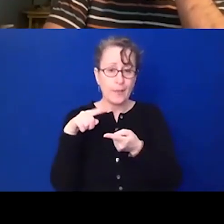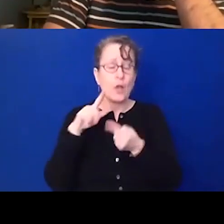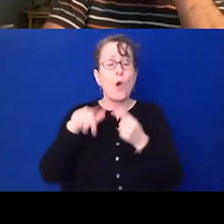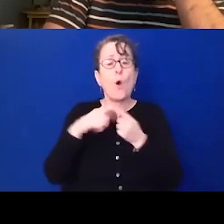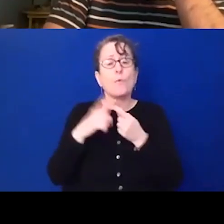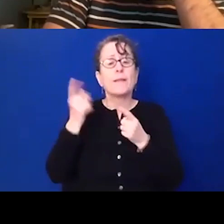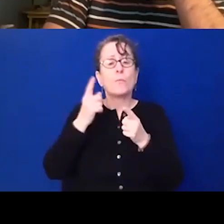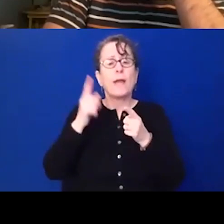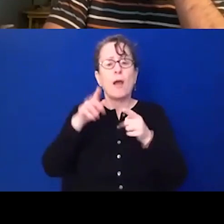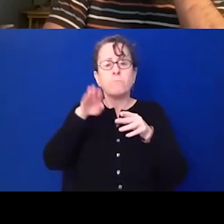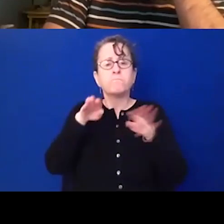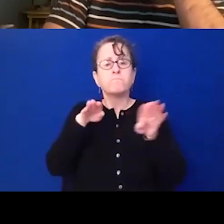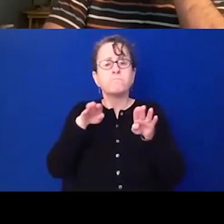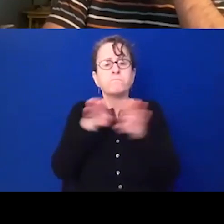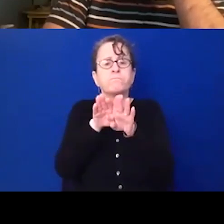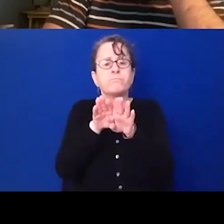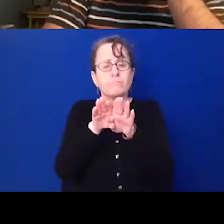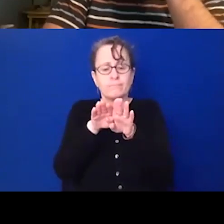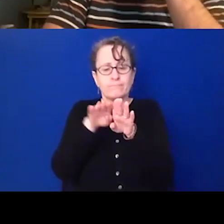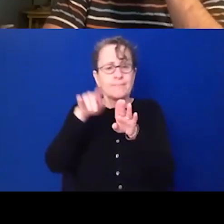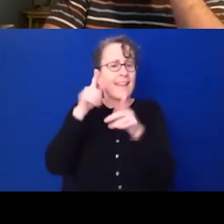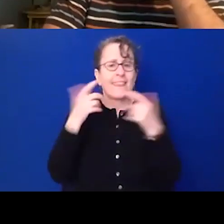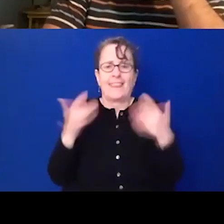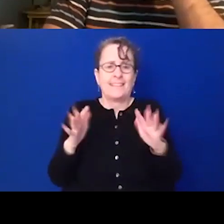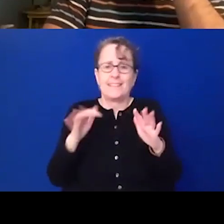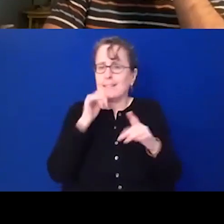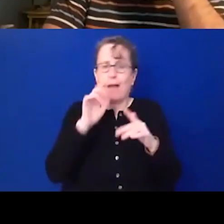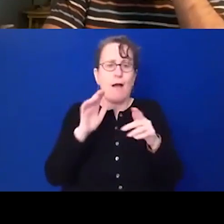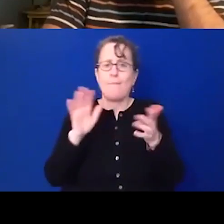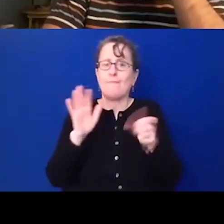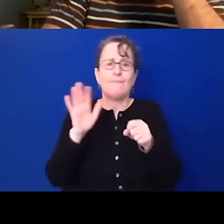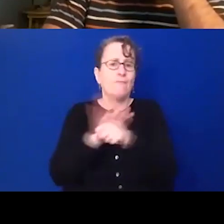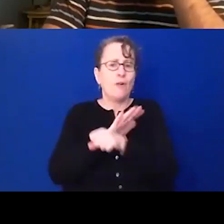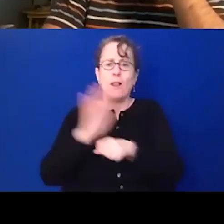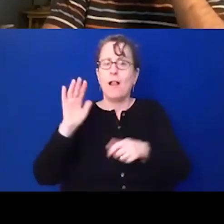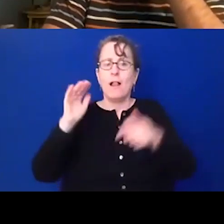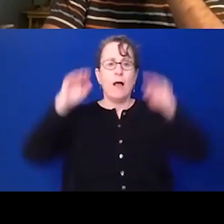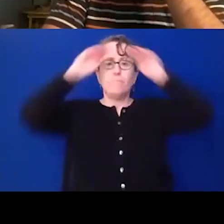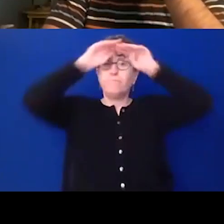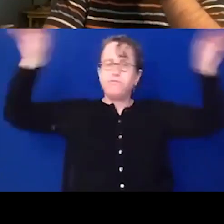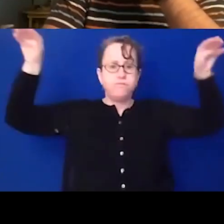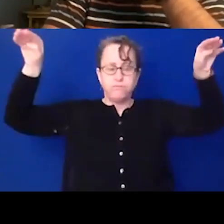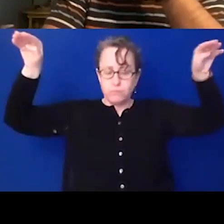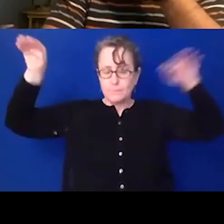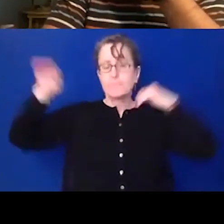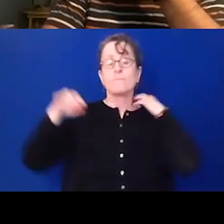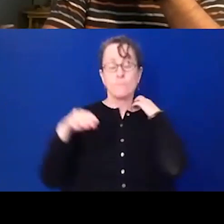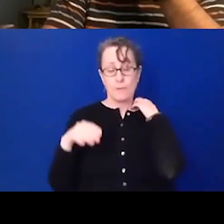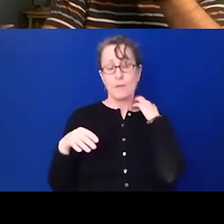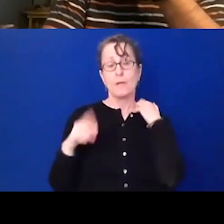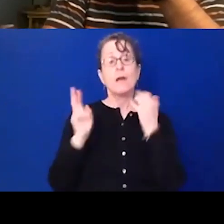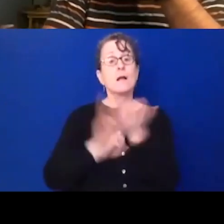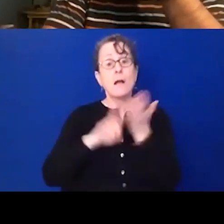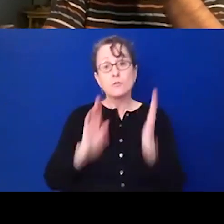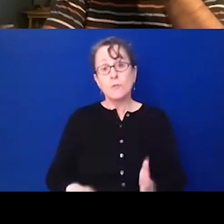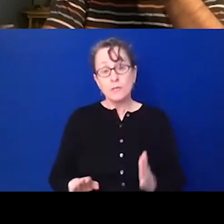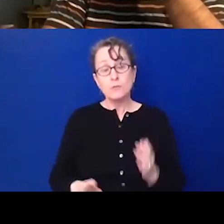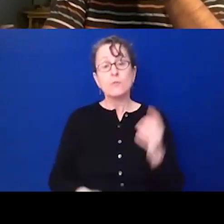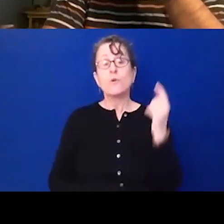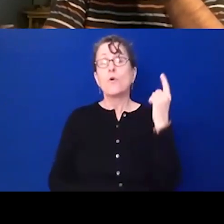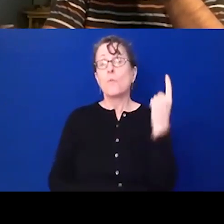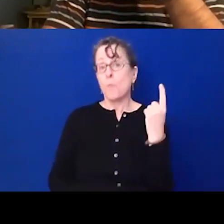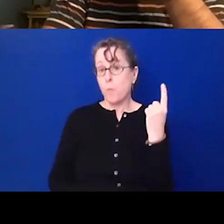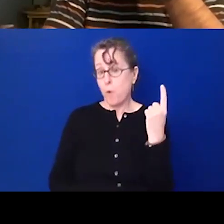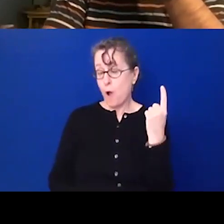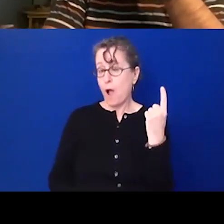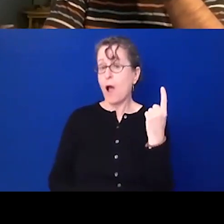joints, the what we found in the bids from the contractors was there was a bidder who was the low bidder